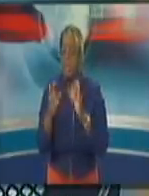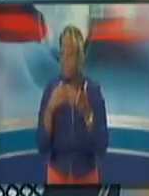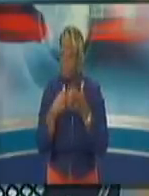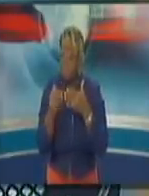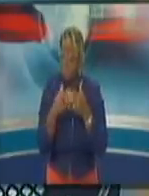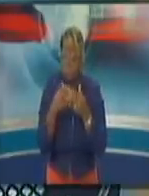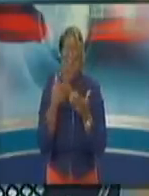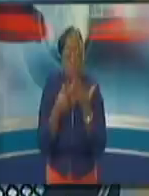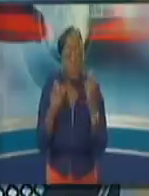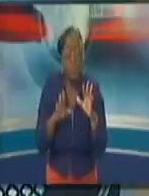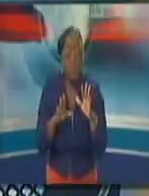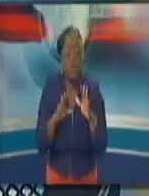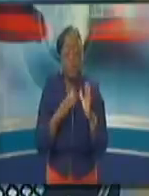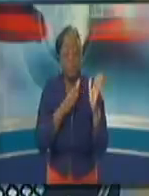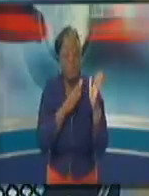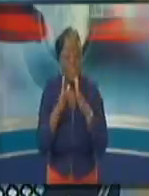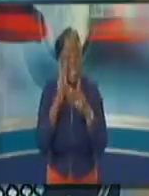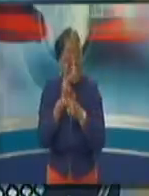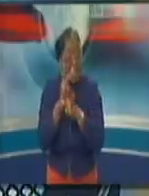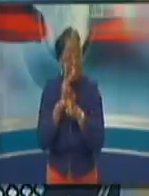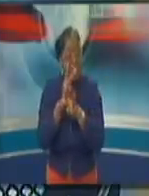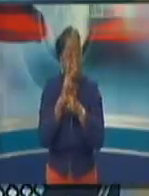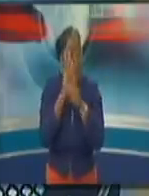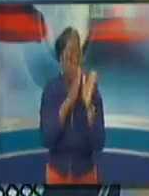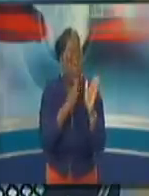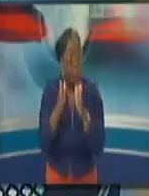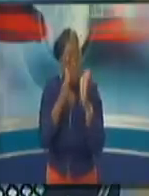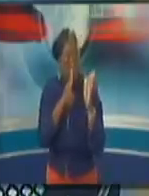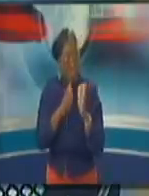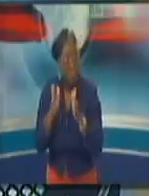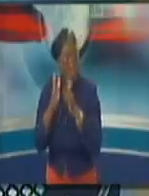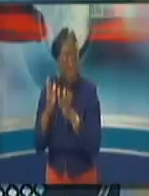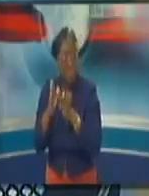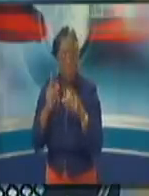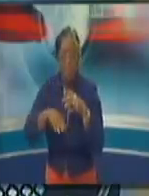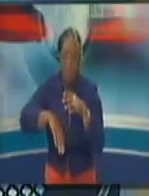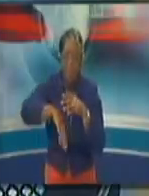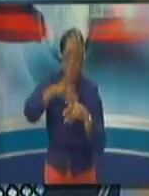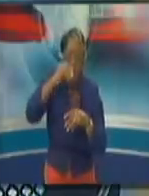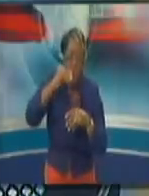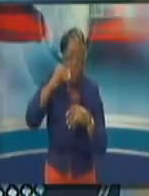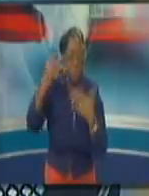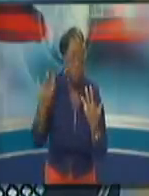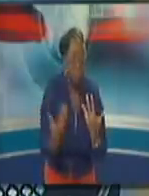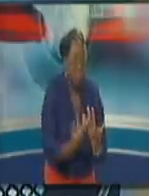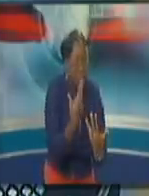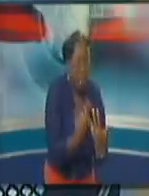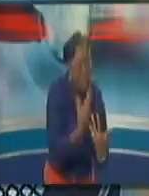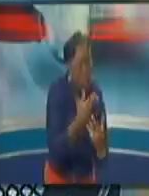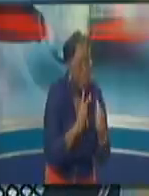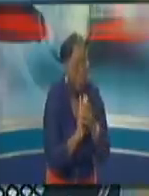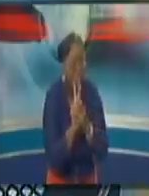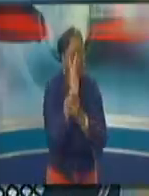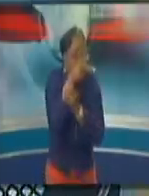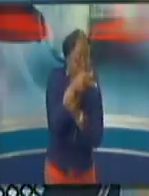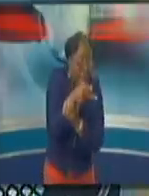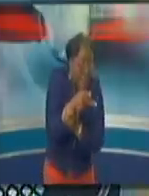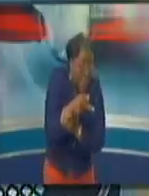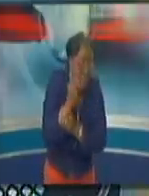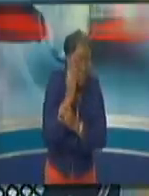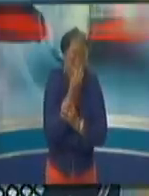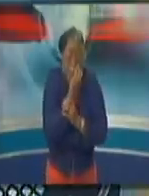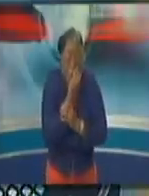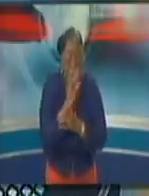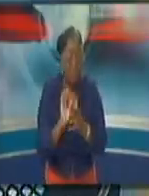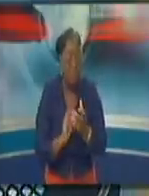you can to maintain some structure. You may be able to go out in the yard and do a bit of gardening. That doesn't cost anything. You